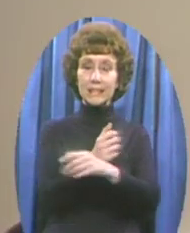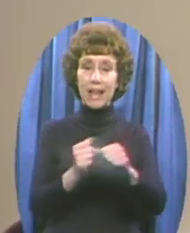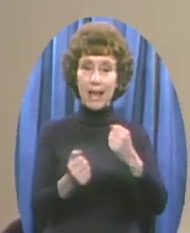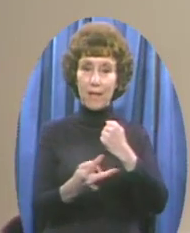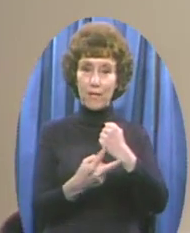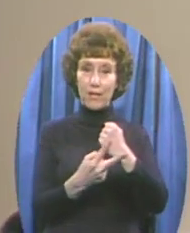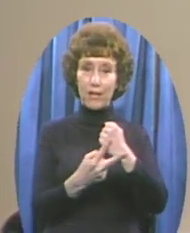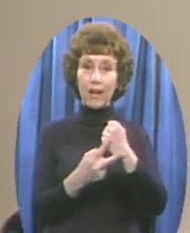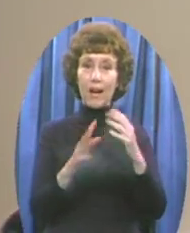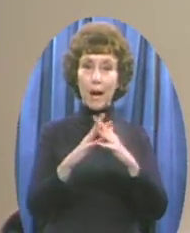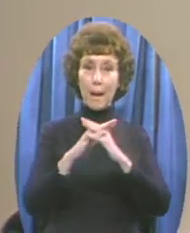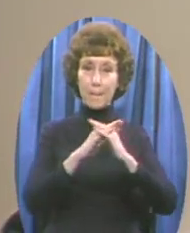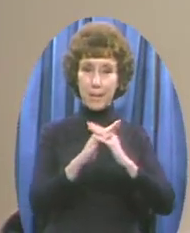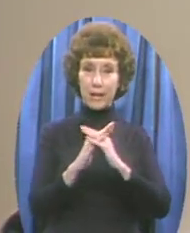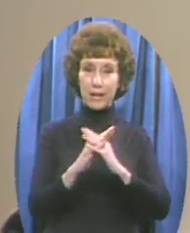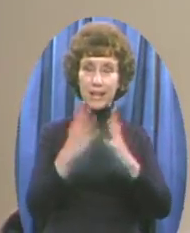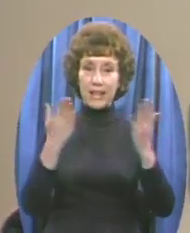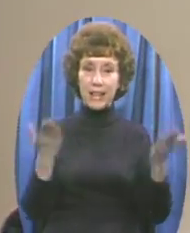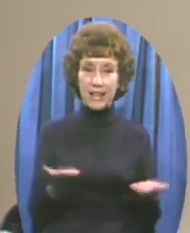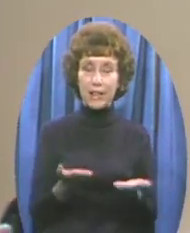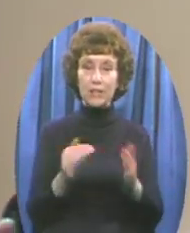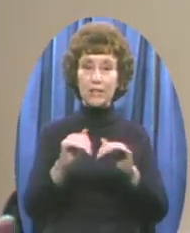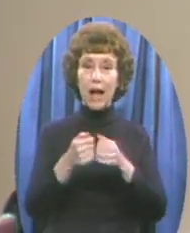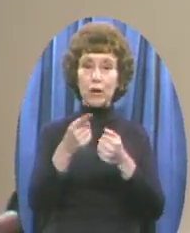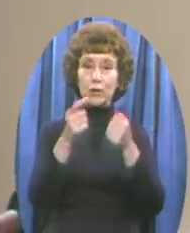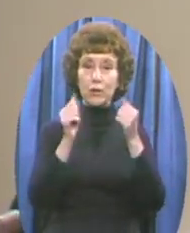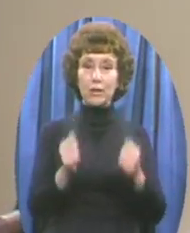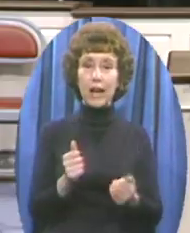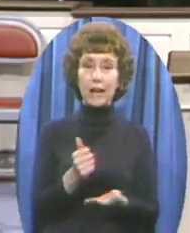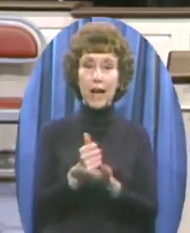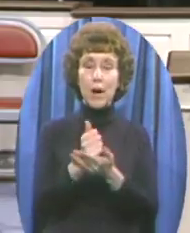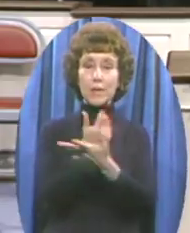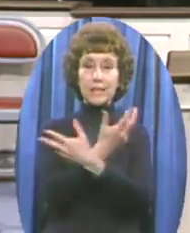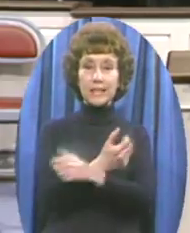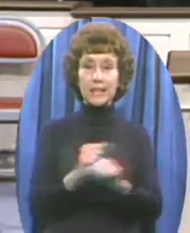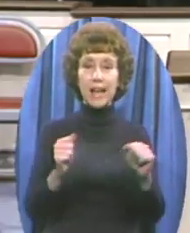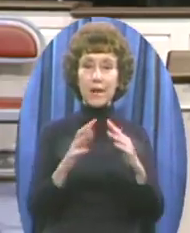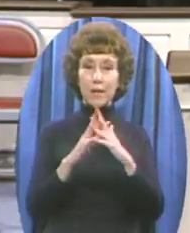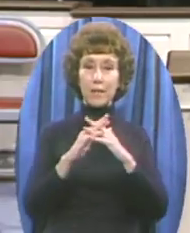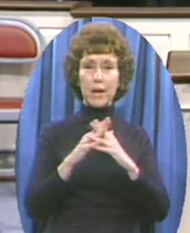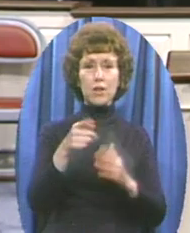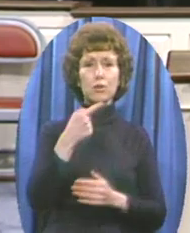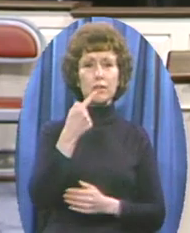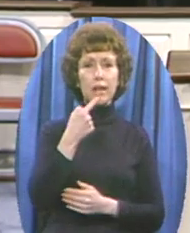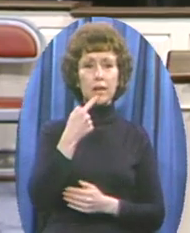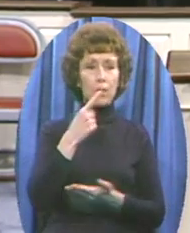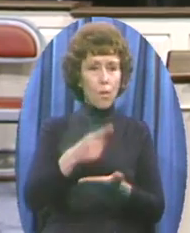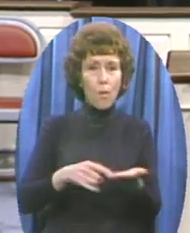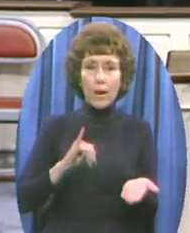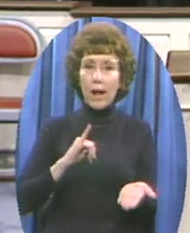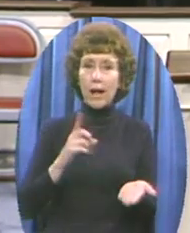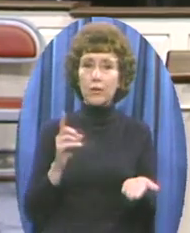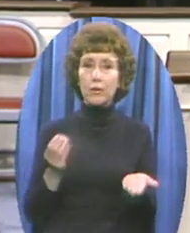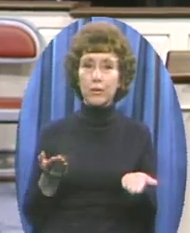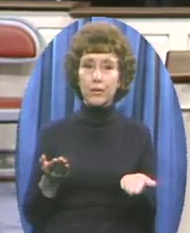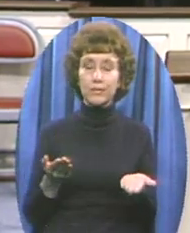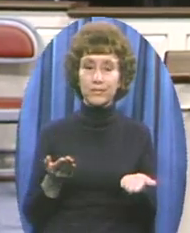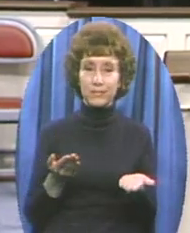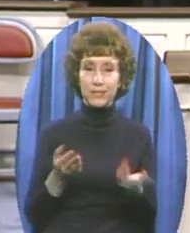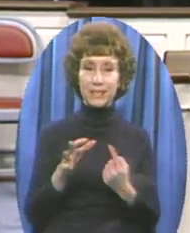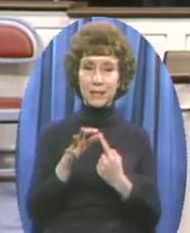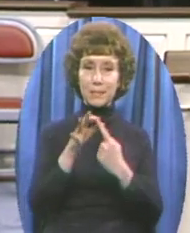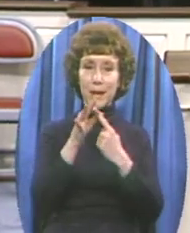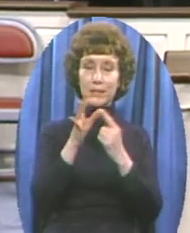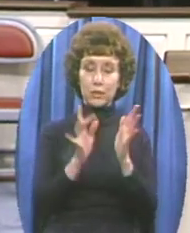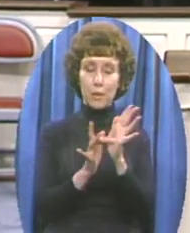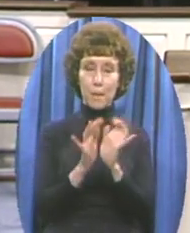America. Here's how you can help save America. You say, what can I do? Well, there are certain biblical principles